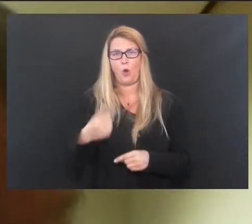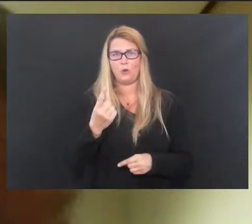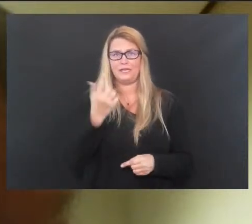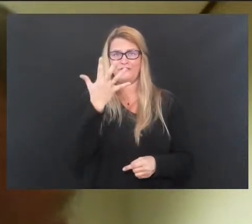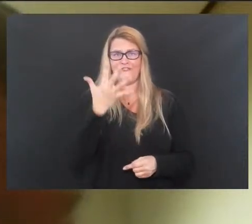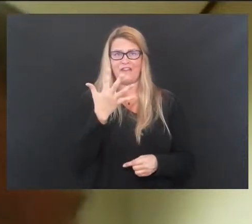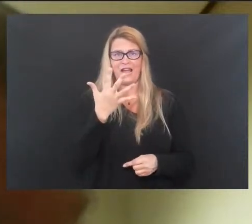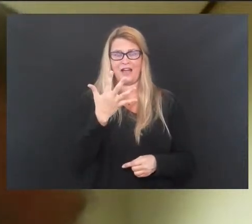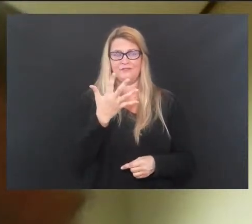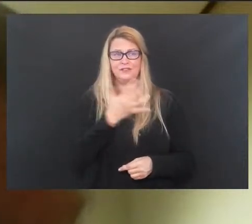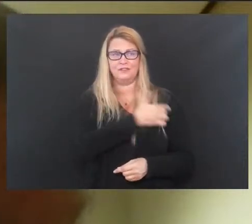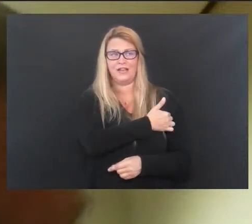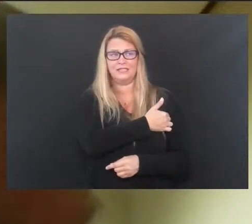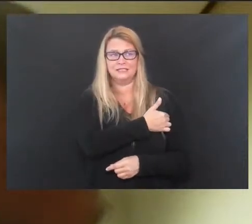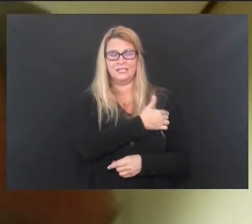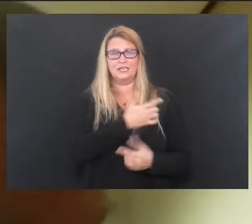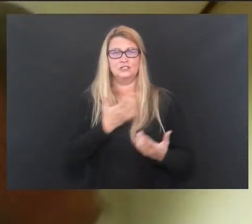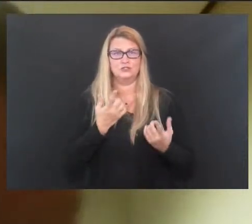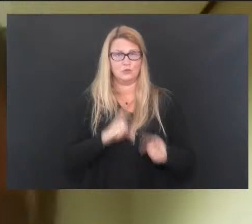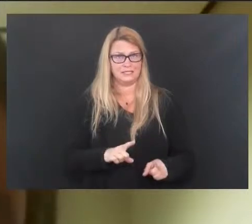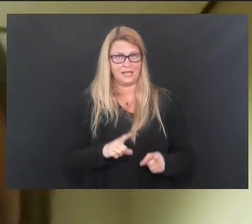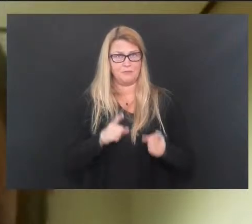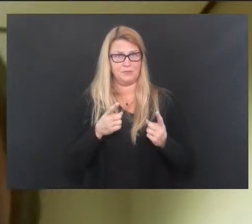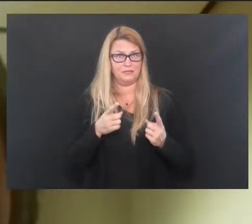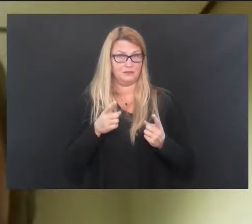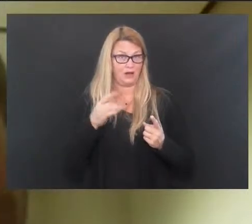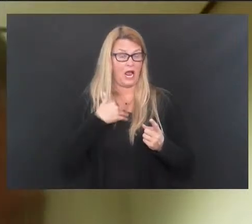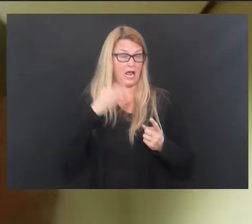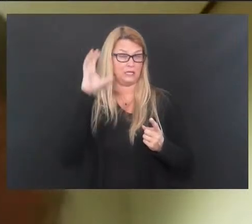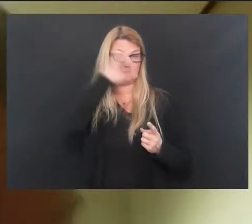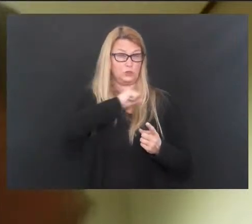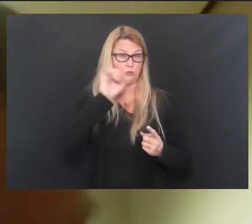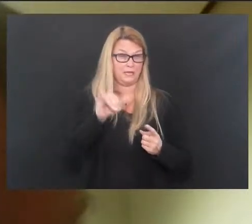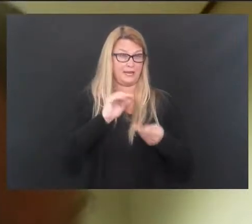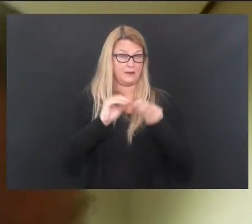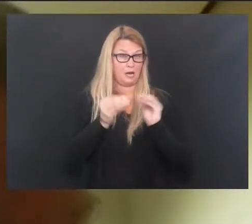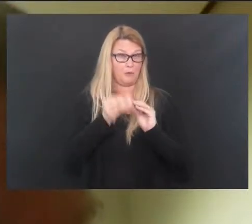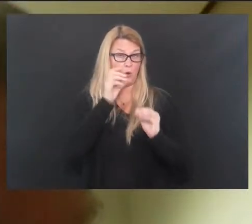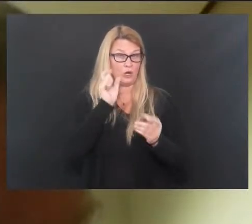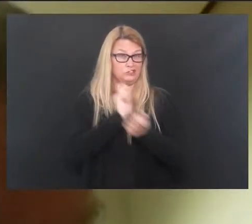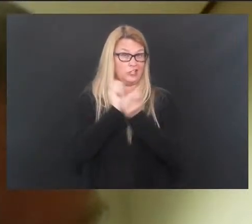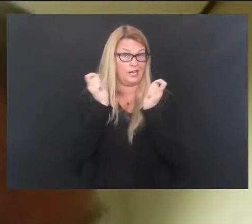vaccinations were performed, and we assume that that number will increase, but it's still